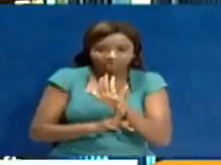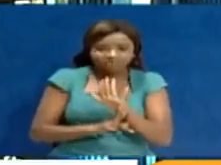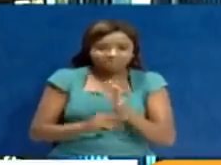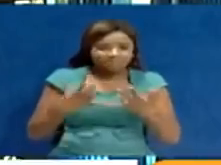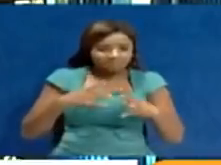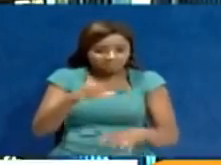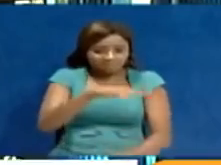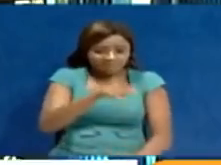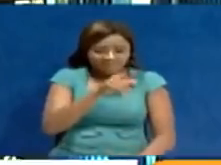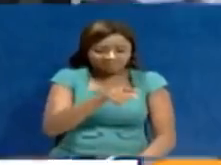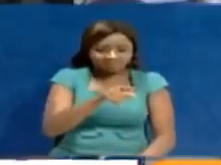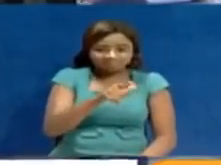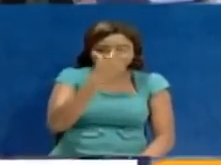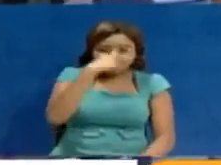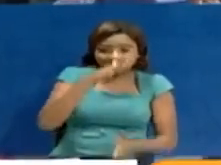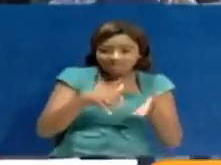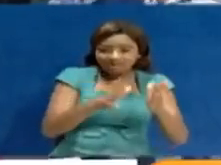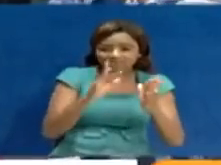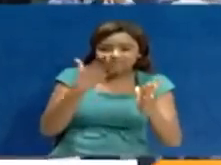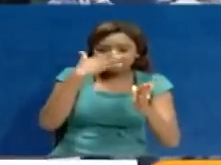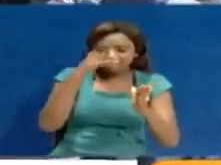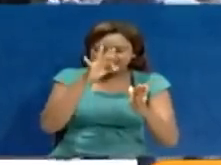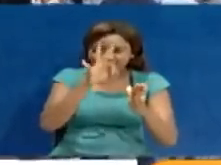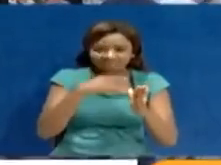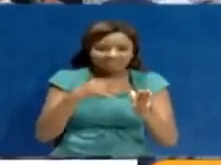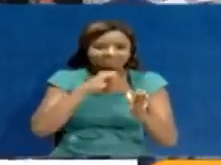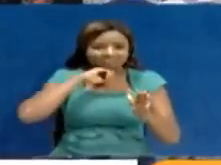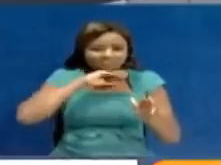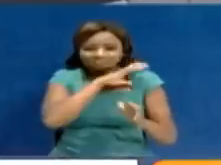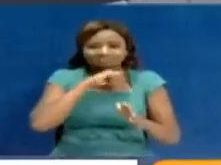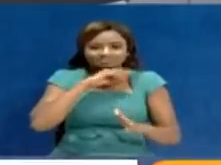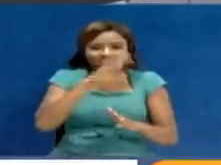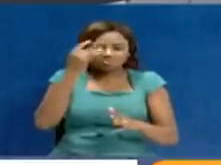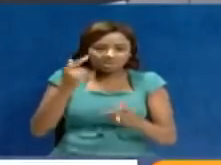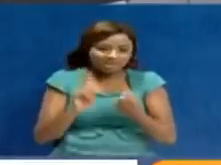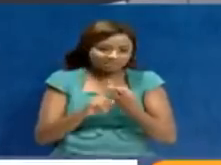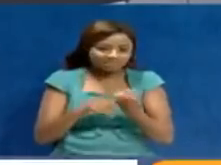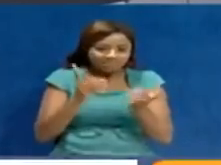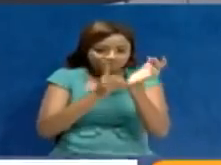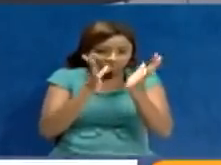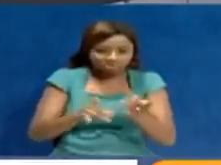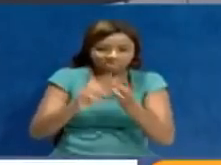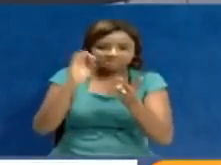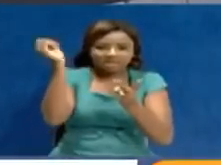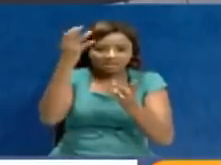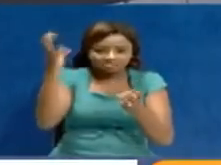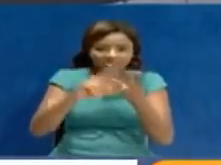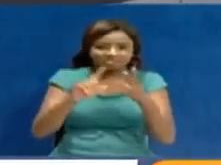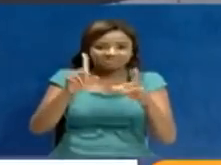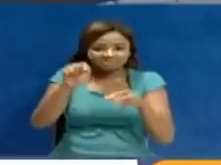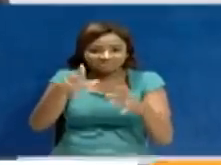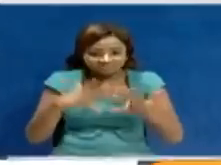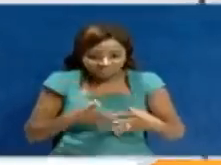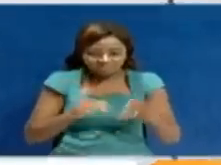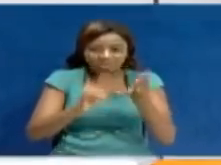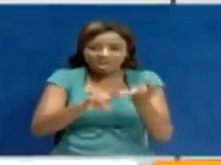near Garden City for 3 days in a row has led to a public outcry as essential service providers, including doctors, ambulance